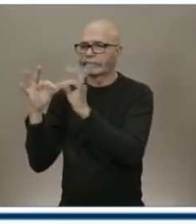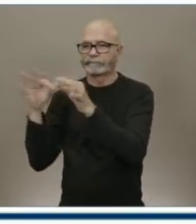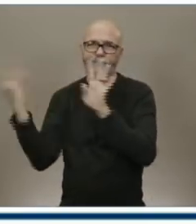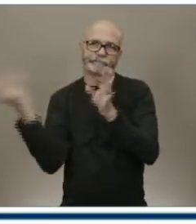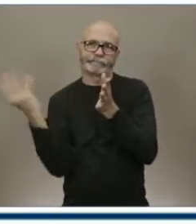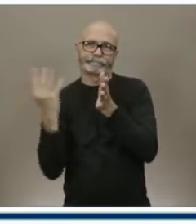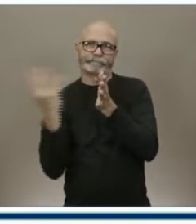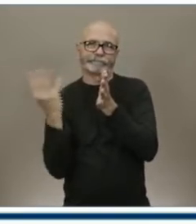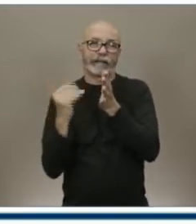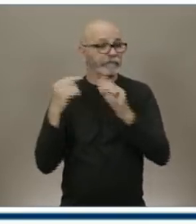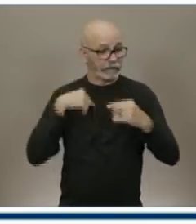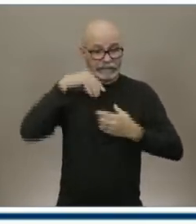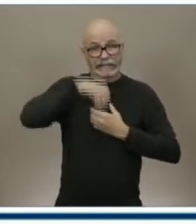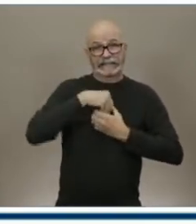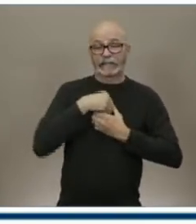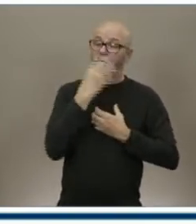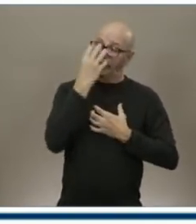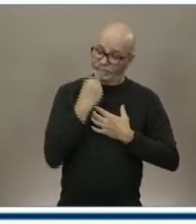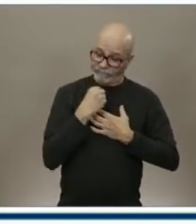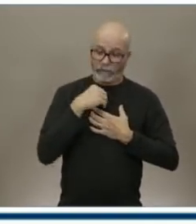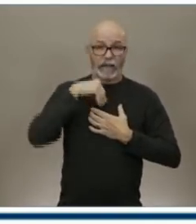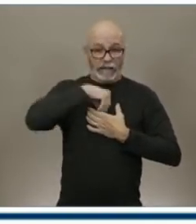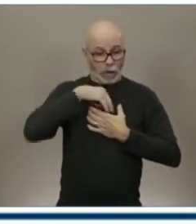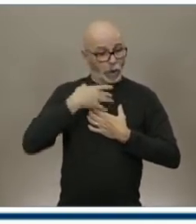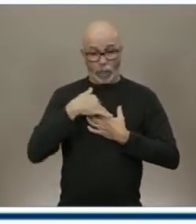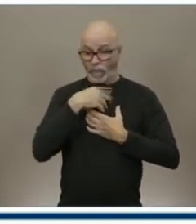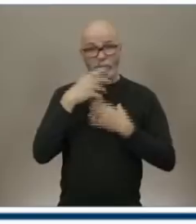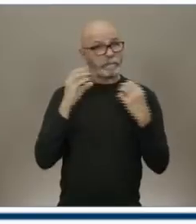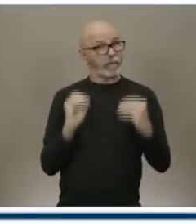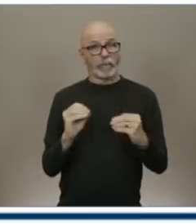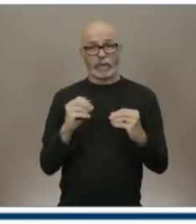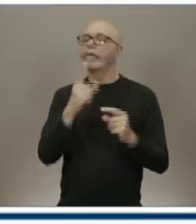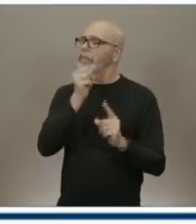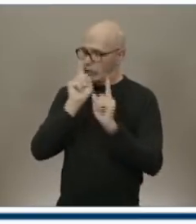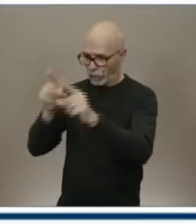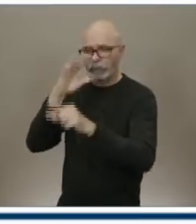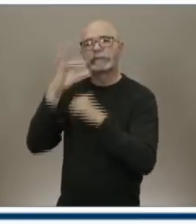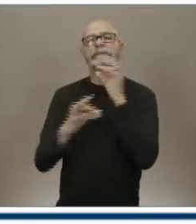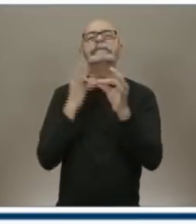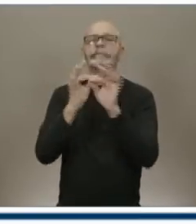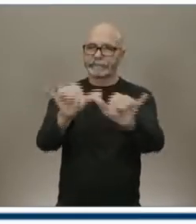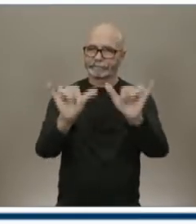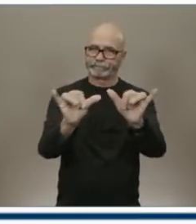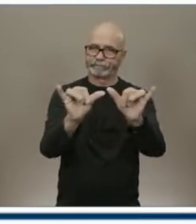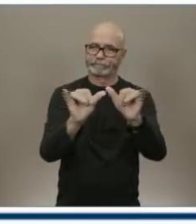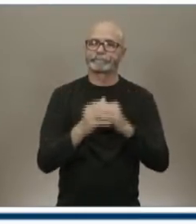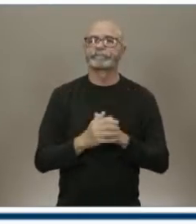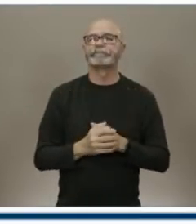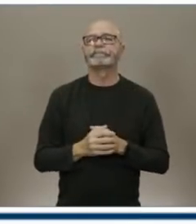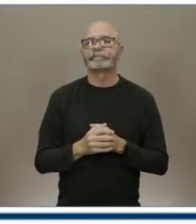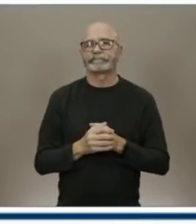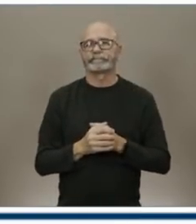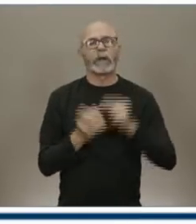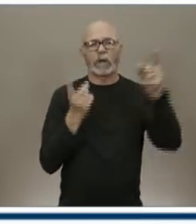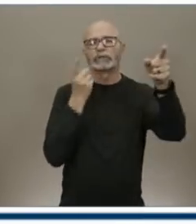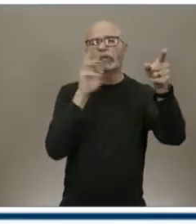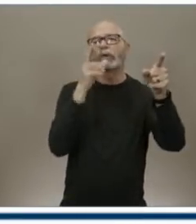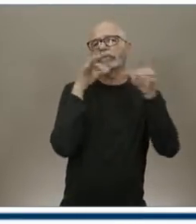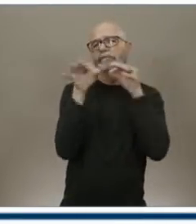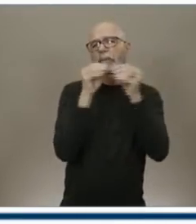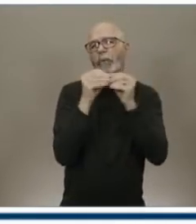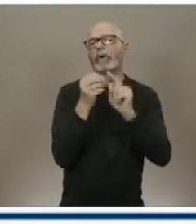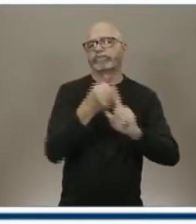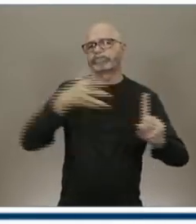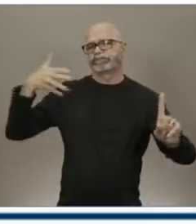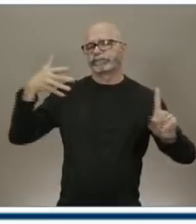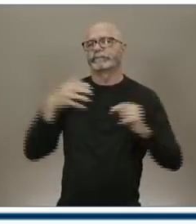tested. Dr. Strang will have more details. The Minister of Agriculture and his team are working with public health and the plant